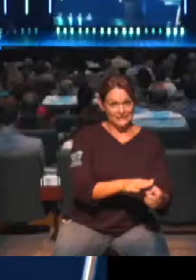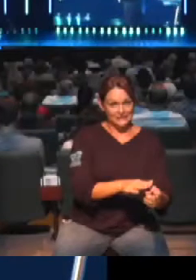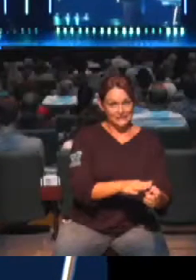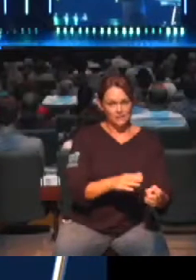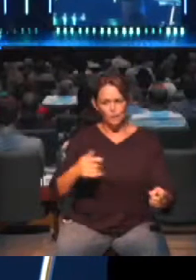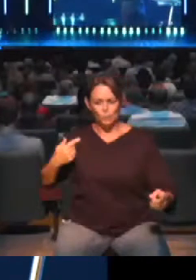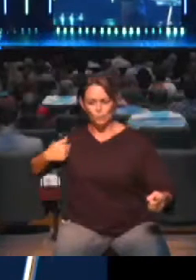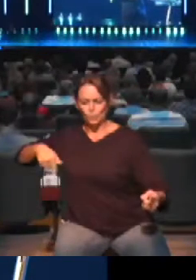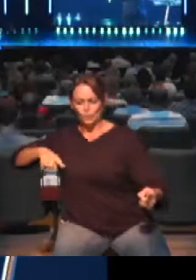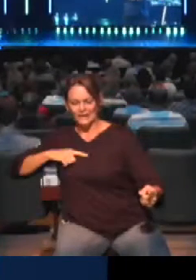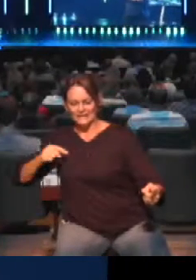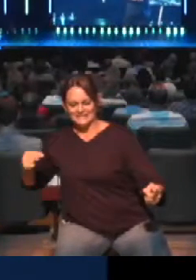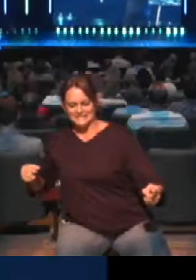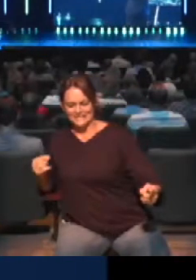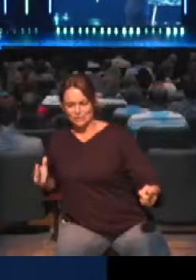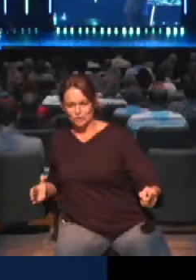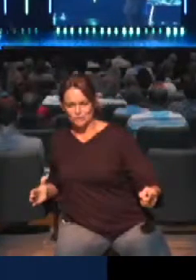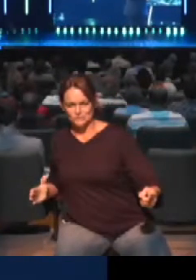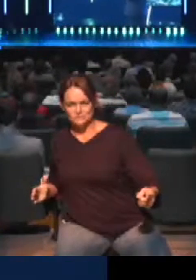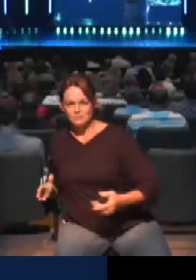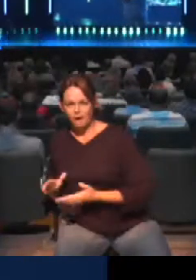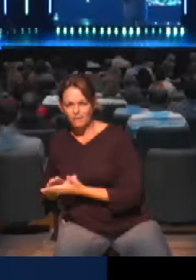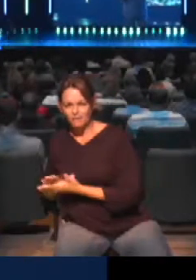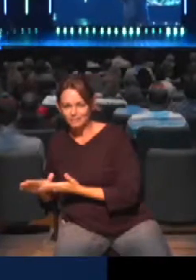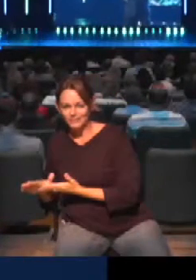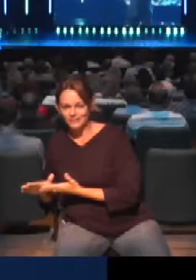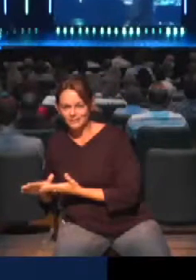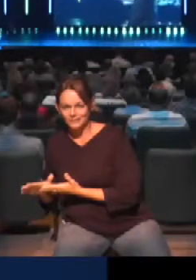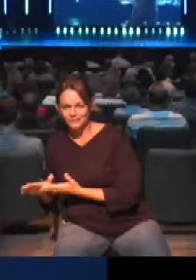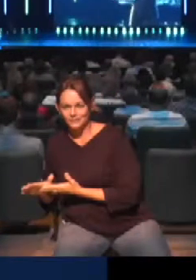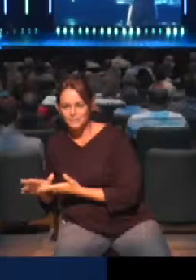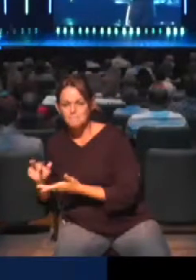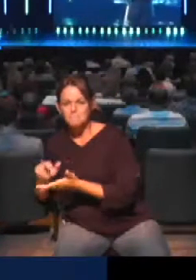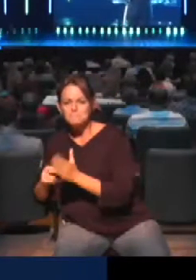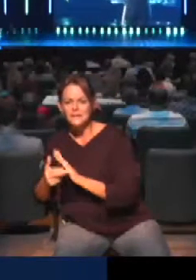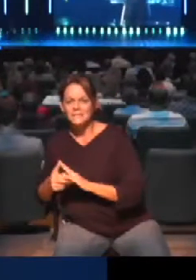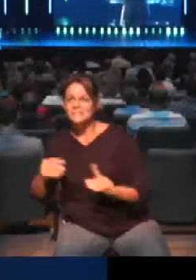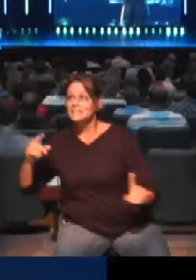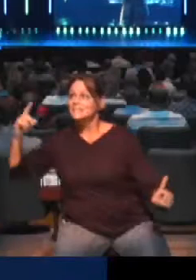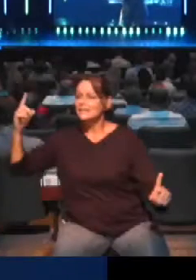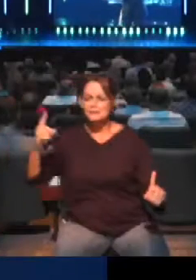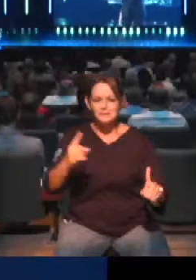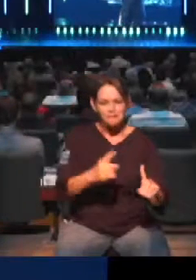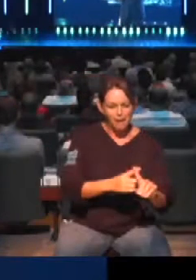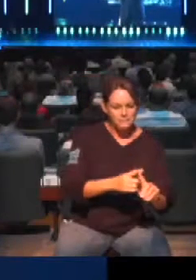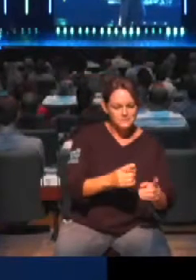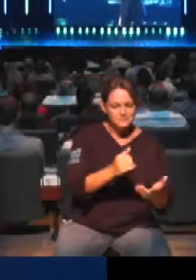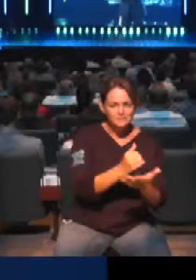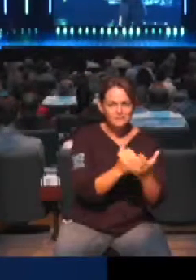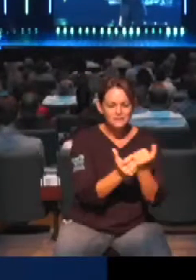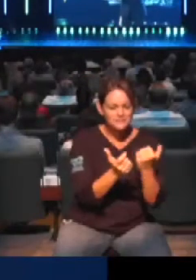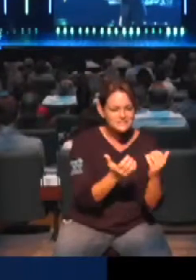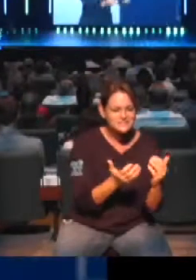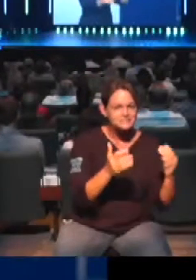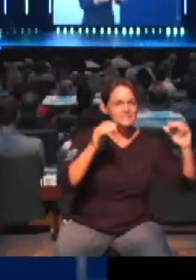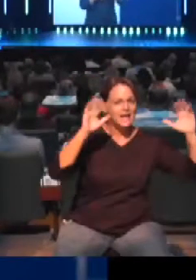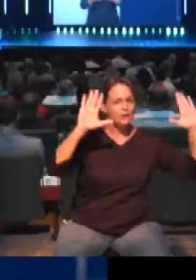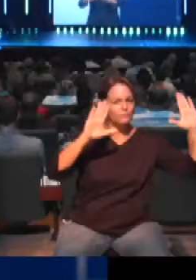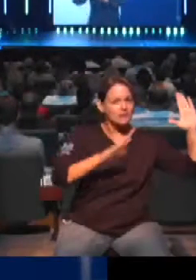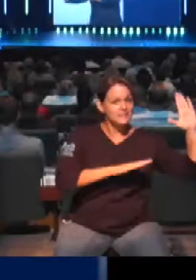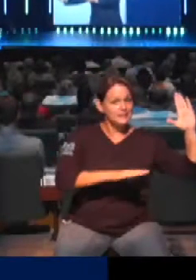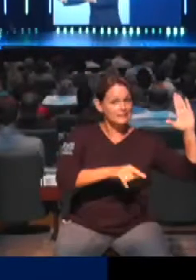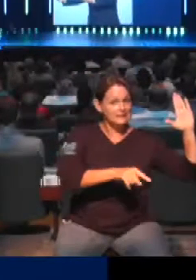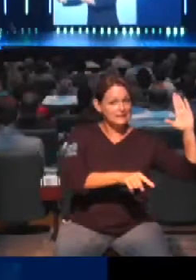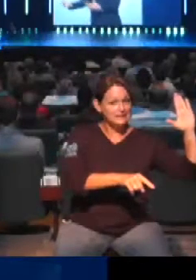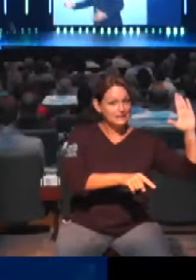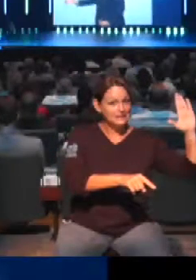listen, when we talk about the firstborn and first fruits, both of these are a principle that refers to tithing, or the first 10%. But let me take